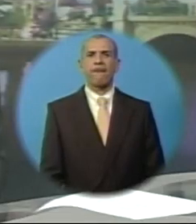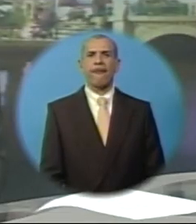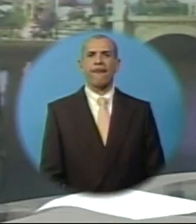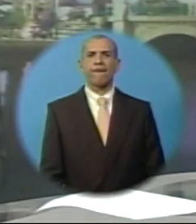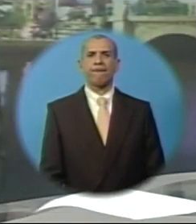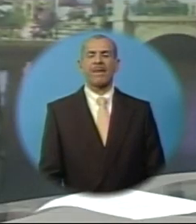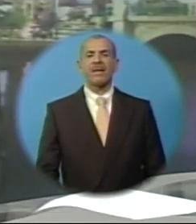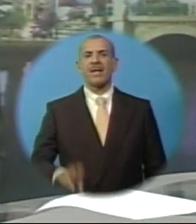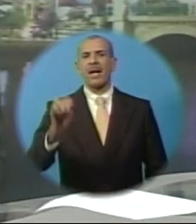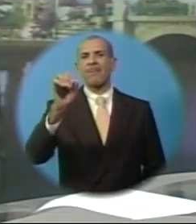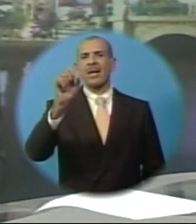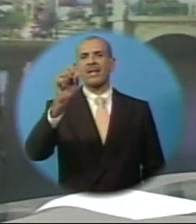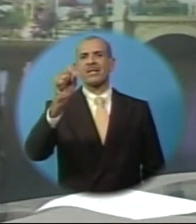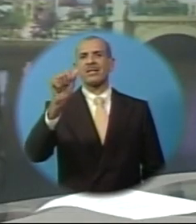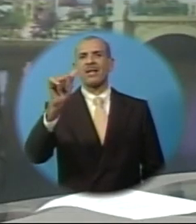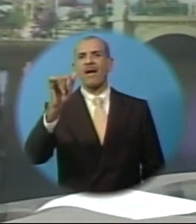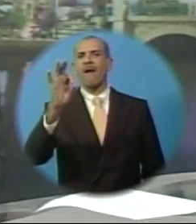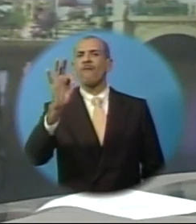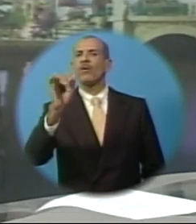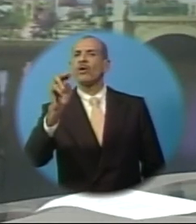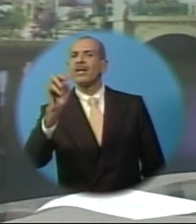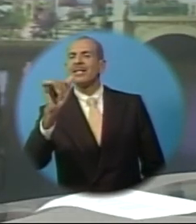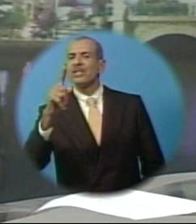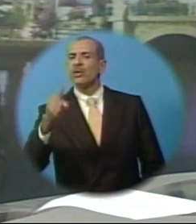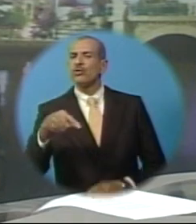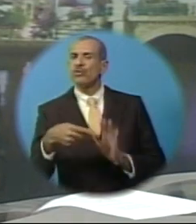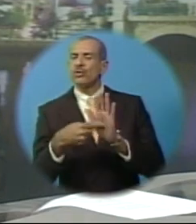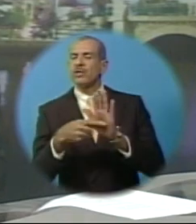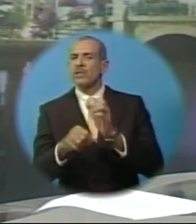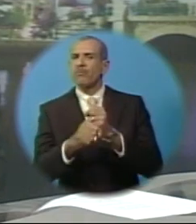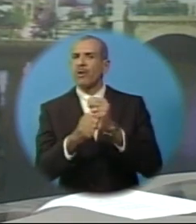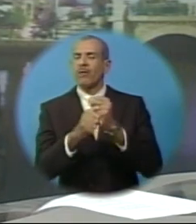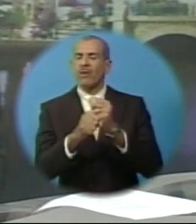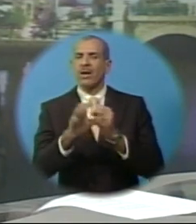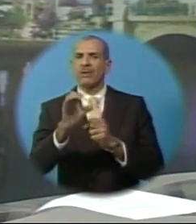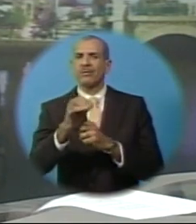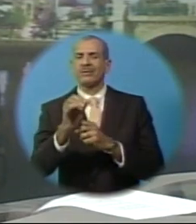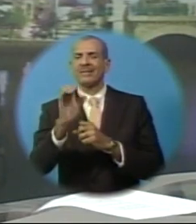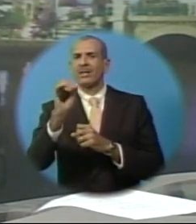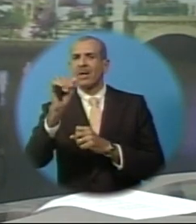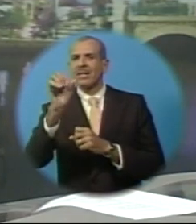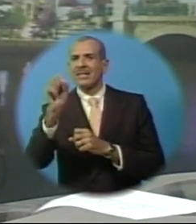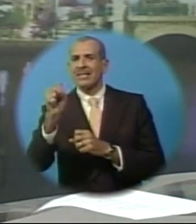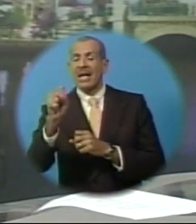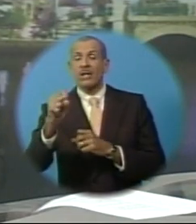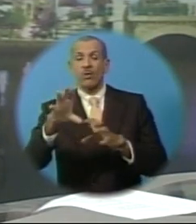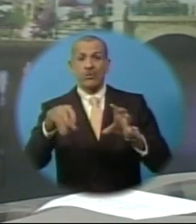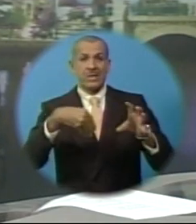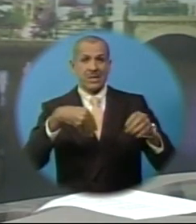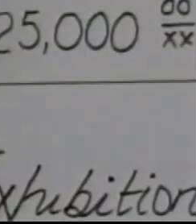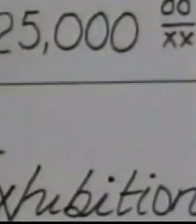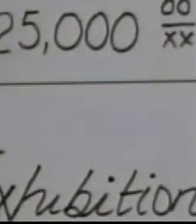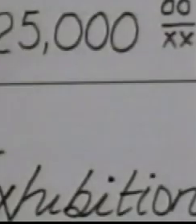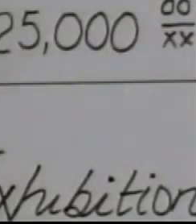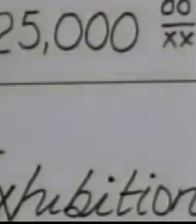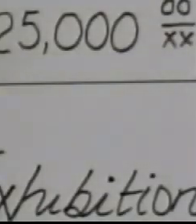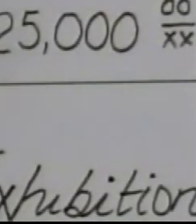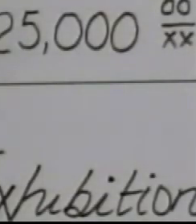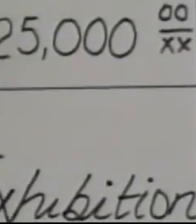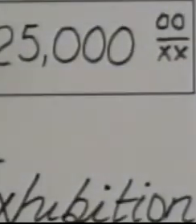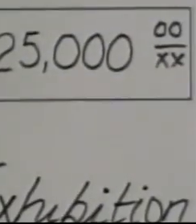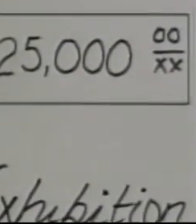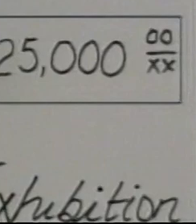The Massey Foundation continues to show its support to local causes. This time, the recipient is the Barbados Museum and